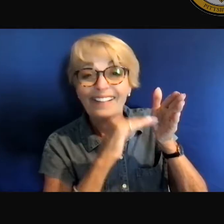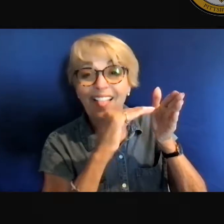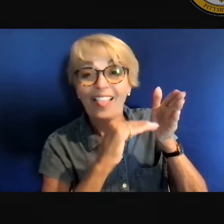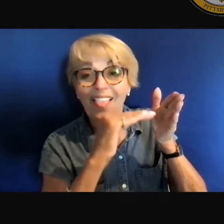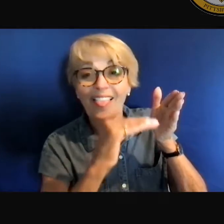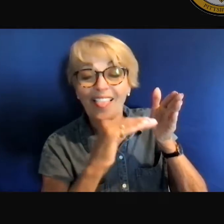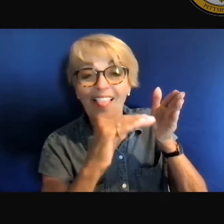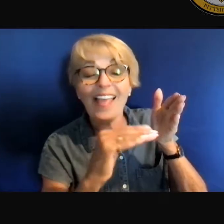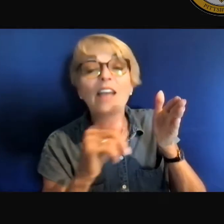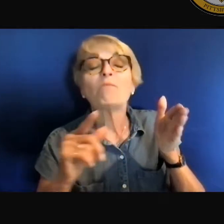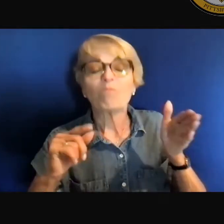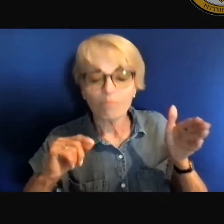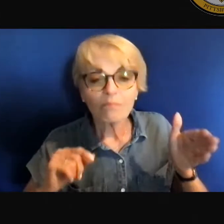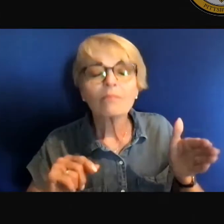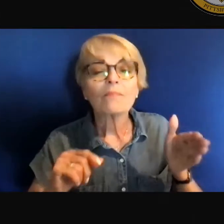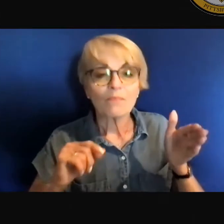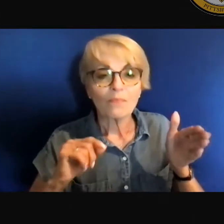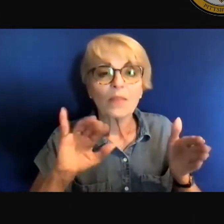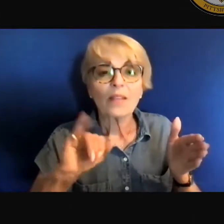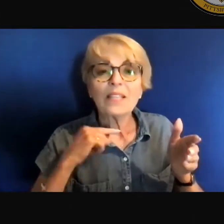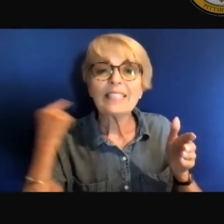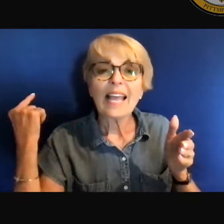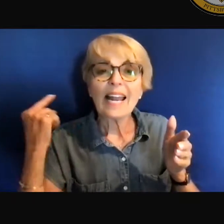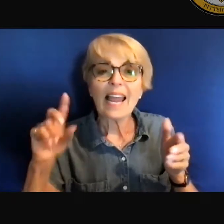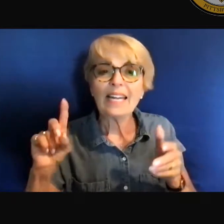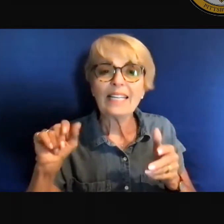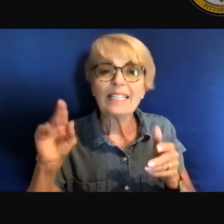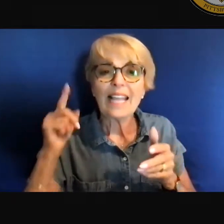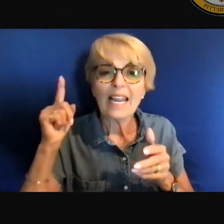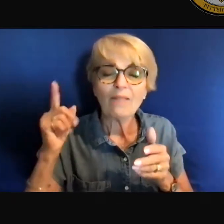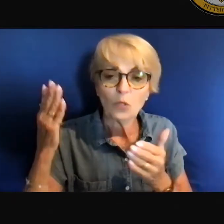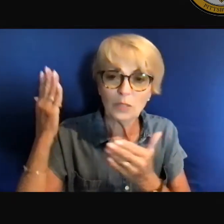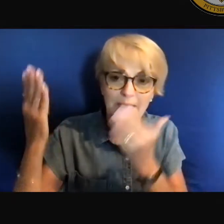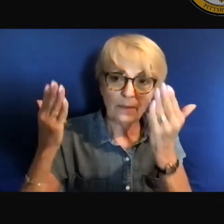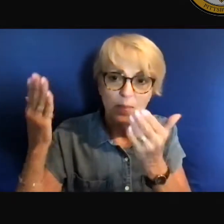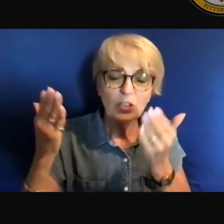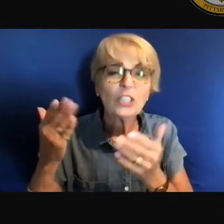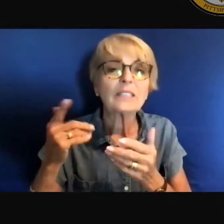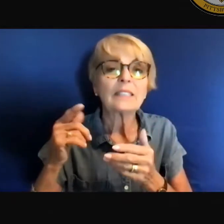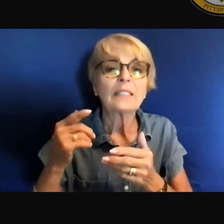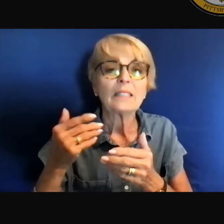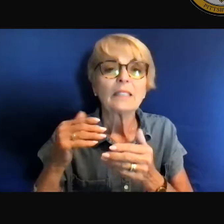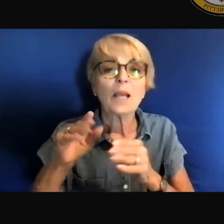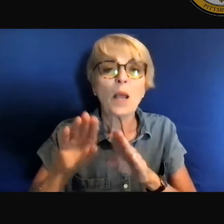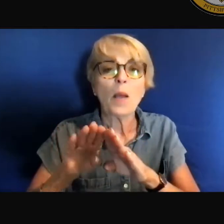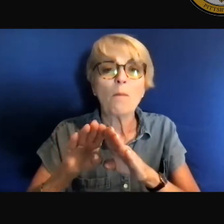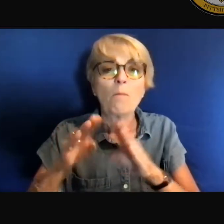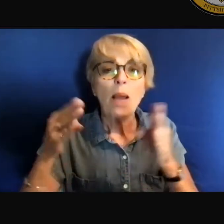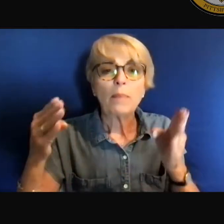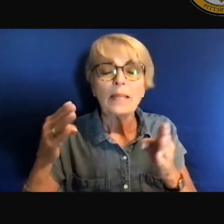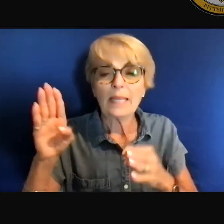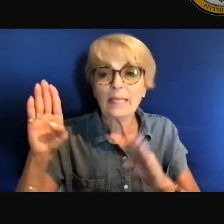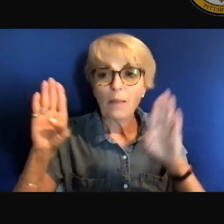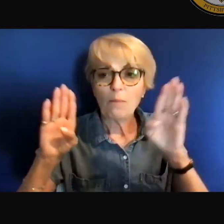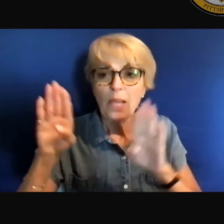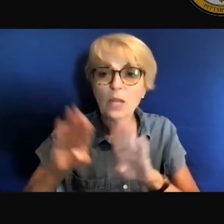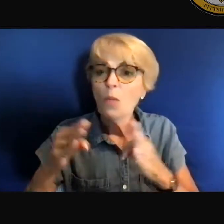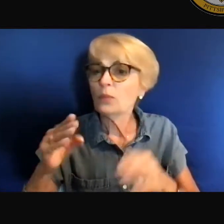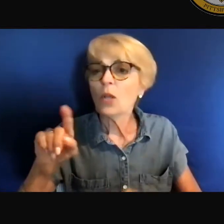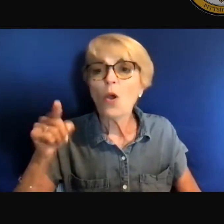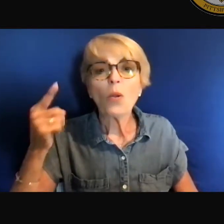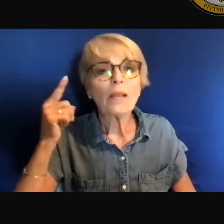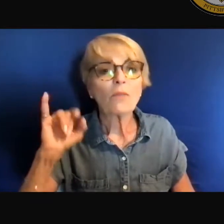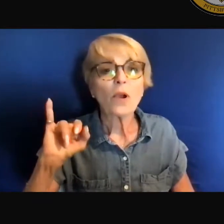that kind of, the deadline and date for submissions, that kind of should be a period. Again, public bid openings by code are only for the IFB